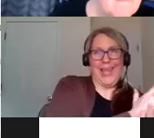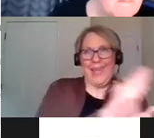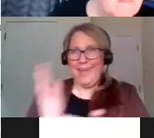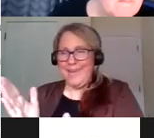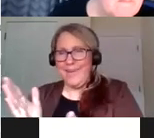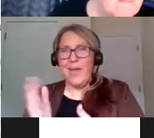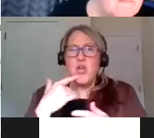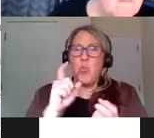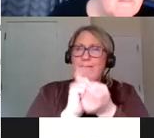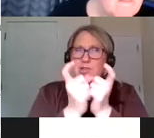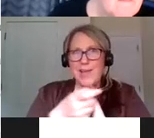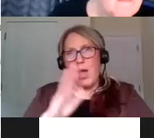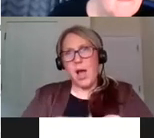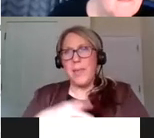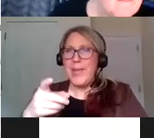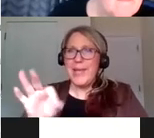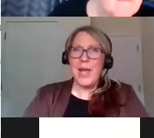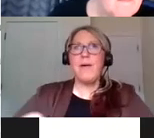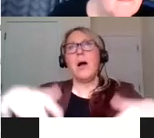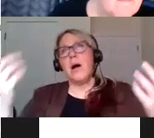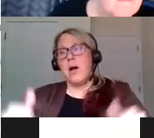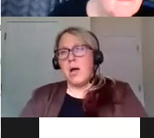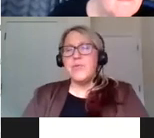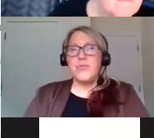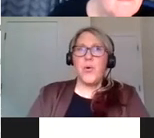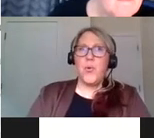these changes on the PDF. So, you know, final